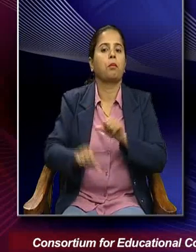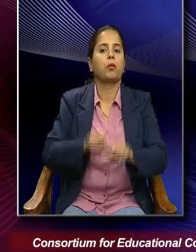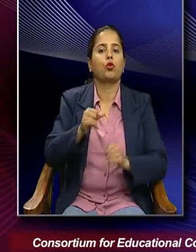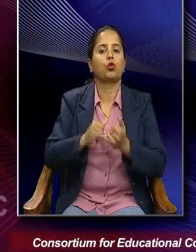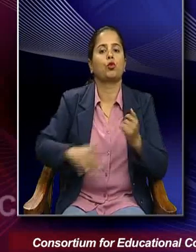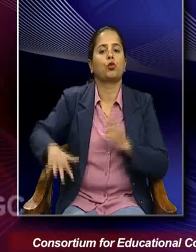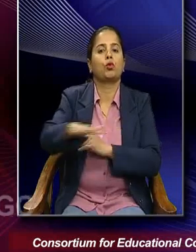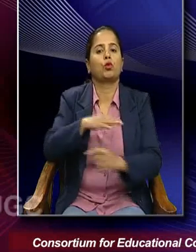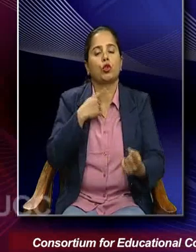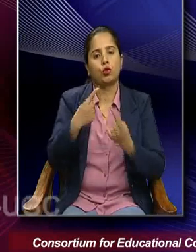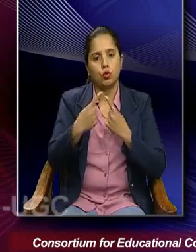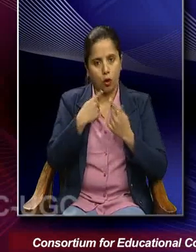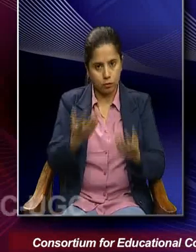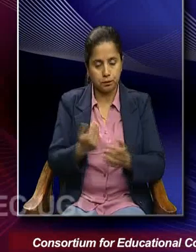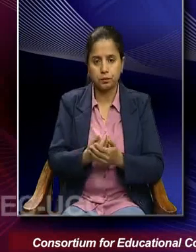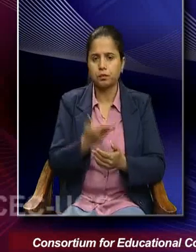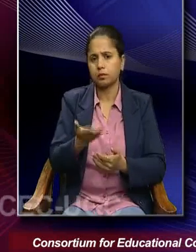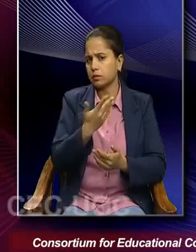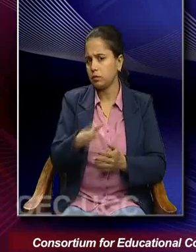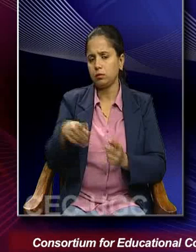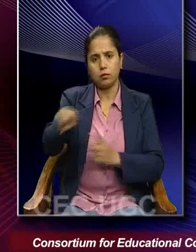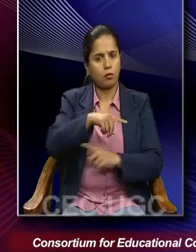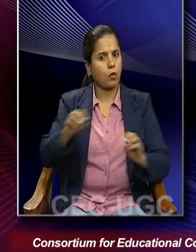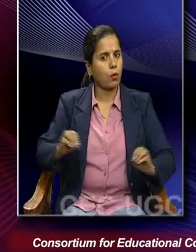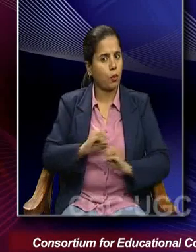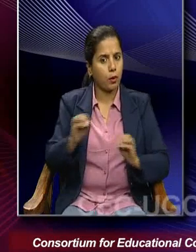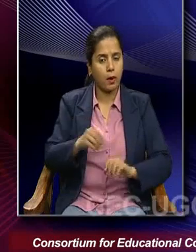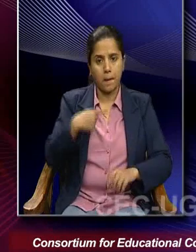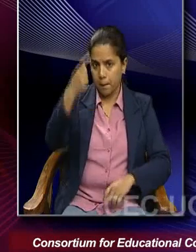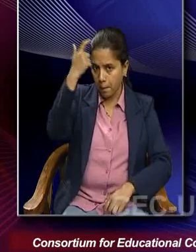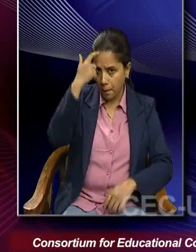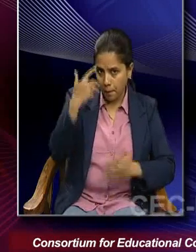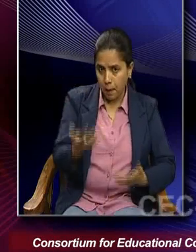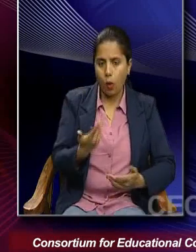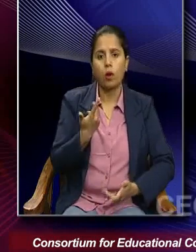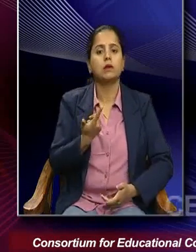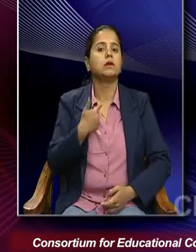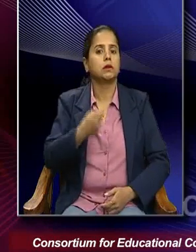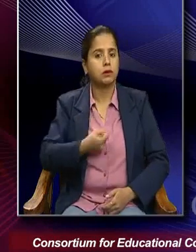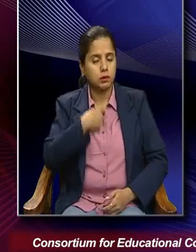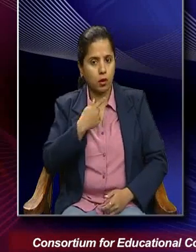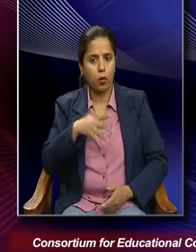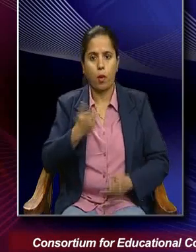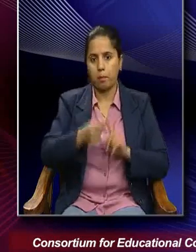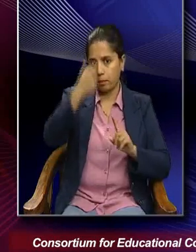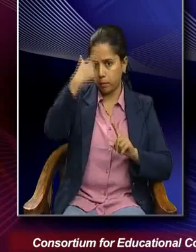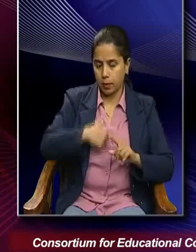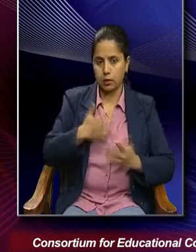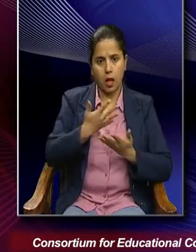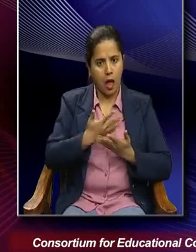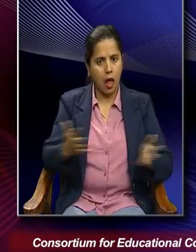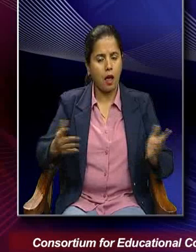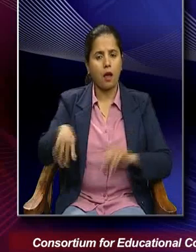social interaction. So none of them, neither mind nor self nor personality,